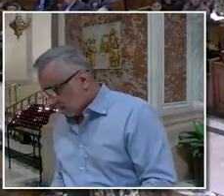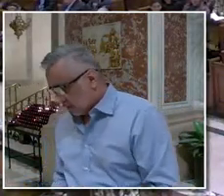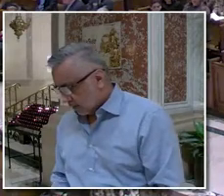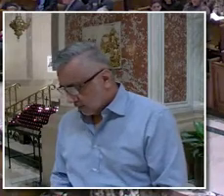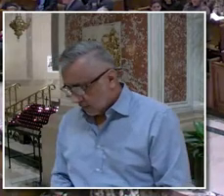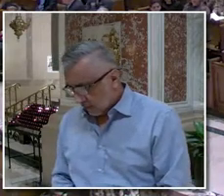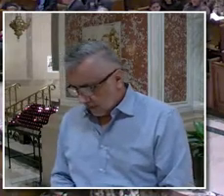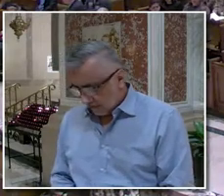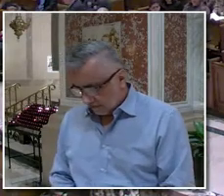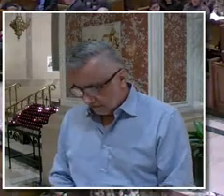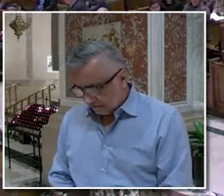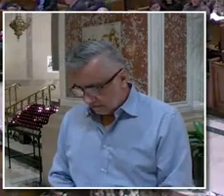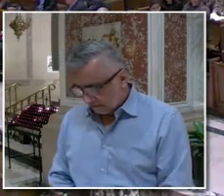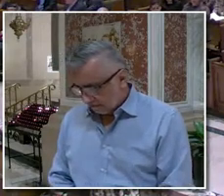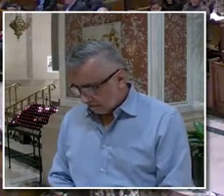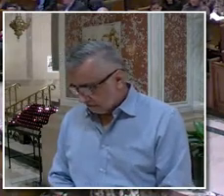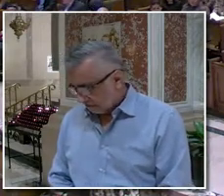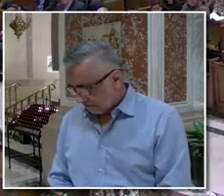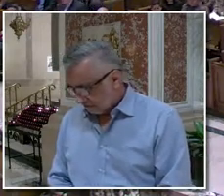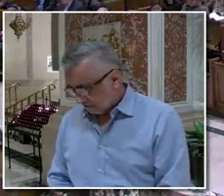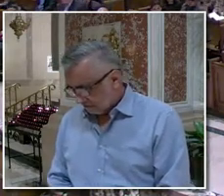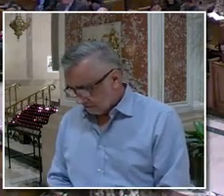Amen.